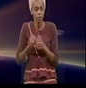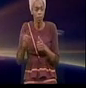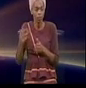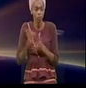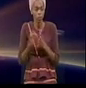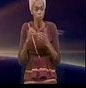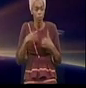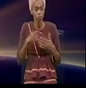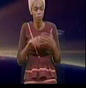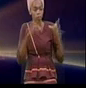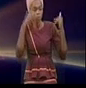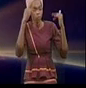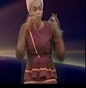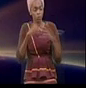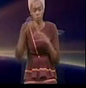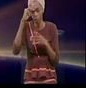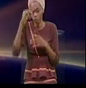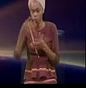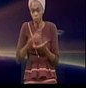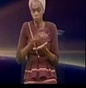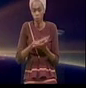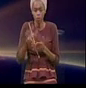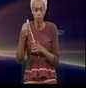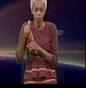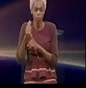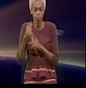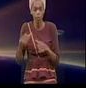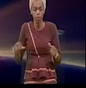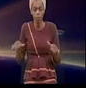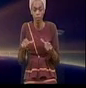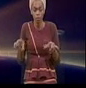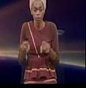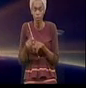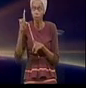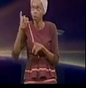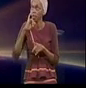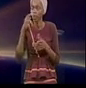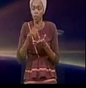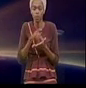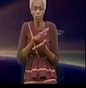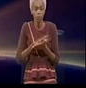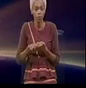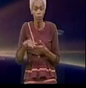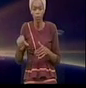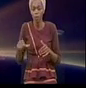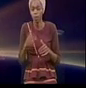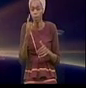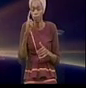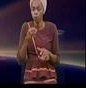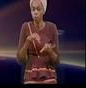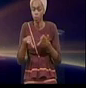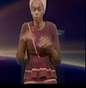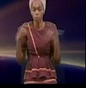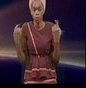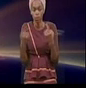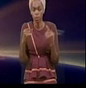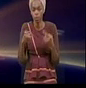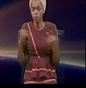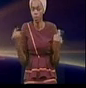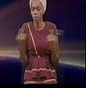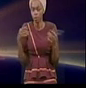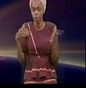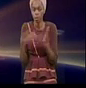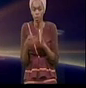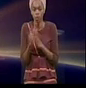man that hath this hope in him purifieth himself, even as he is pure. Whosoever committeth sin